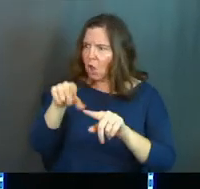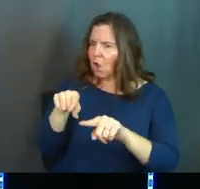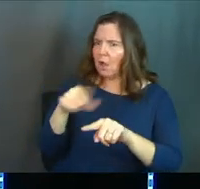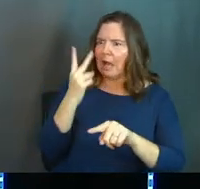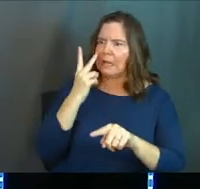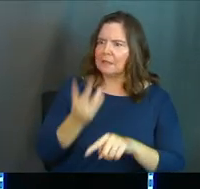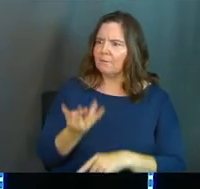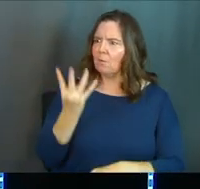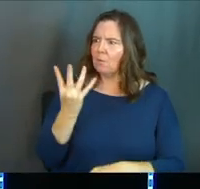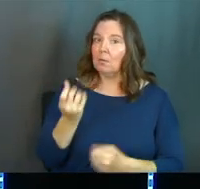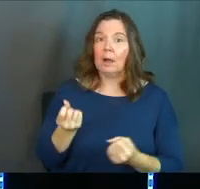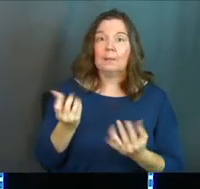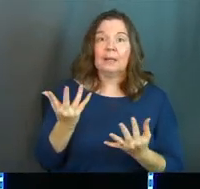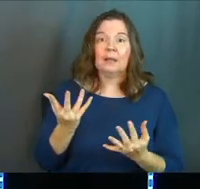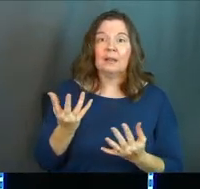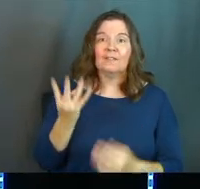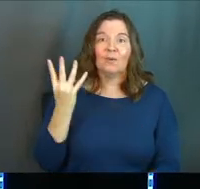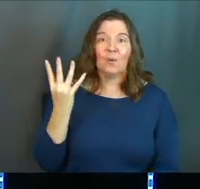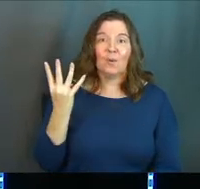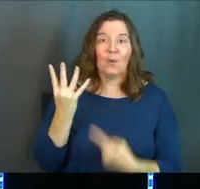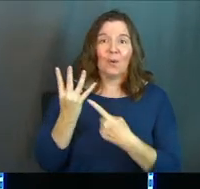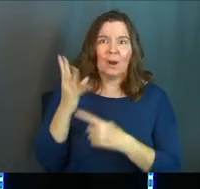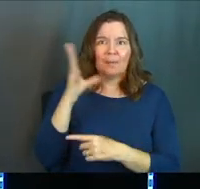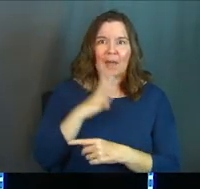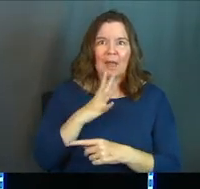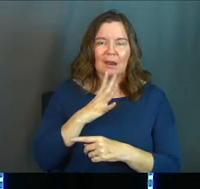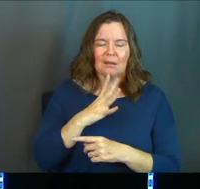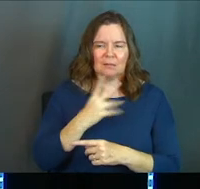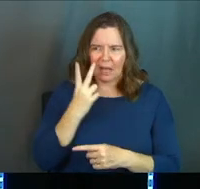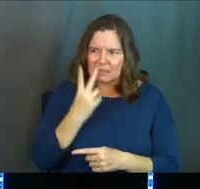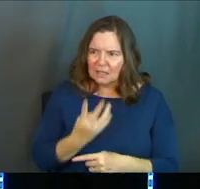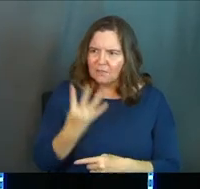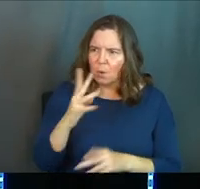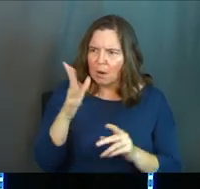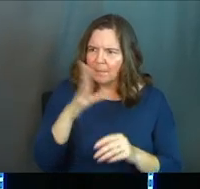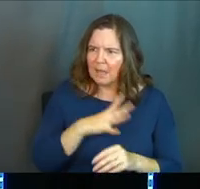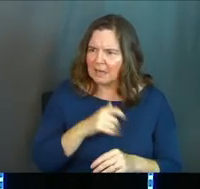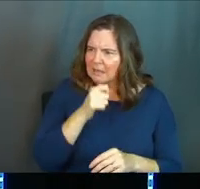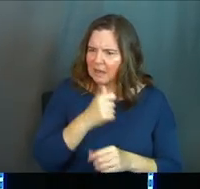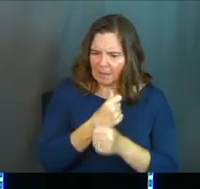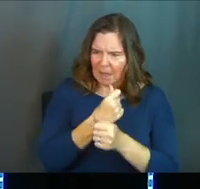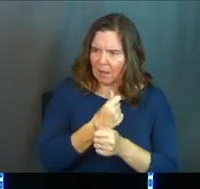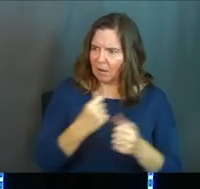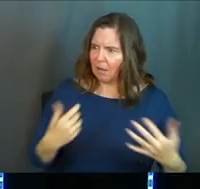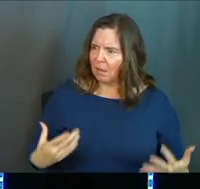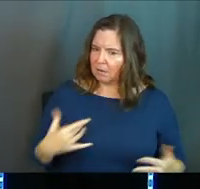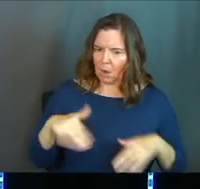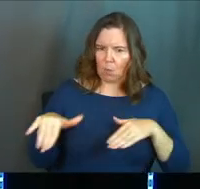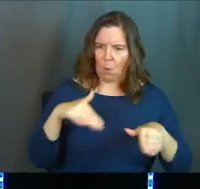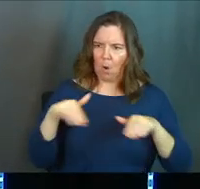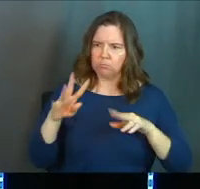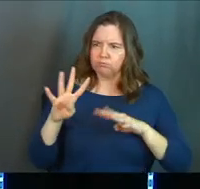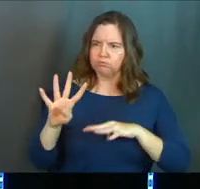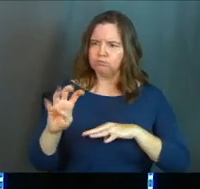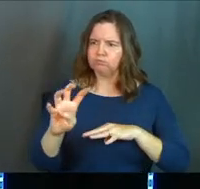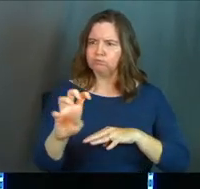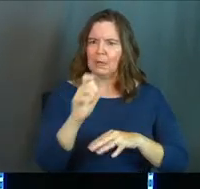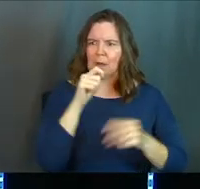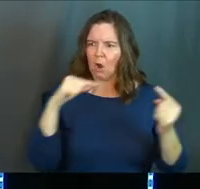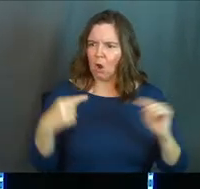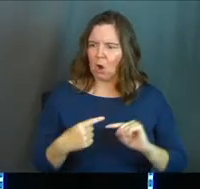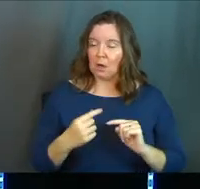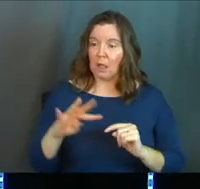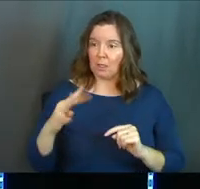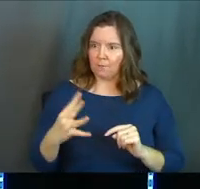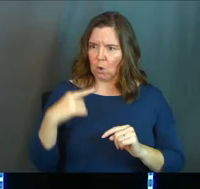shouted, I see, how many? Four men. I see four men unbound, walking around in the fire, unharmed, and